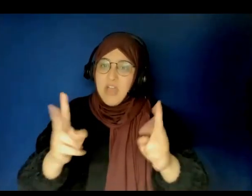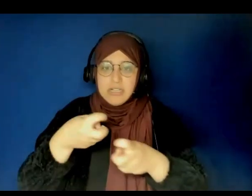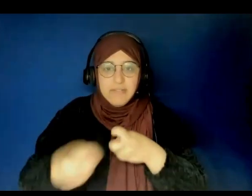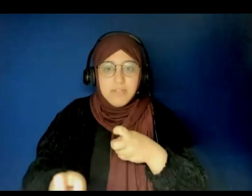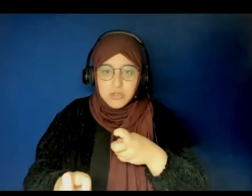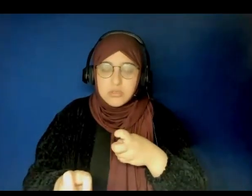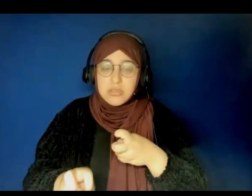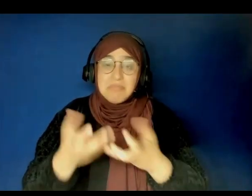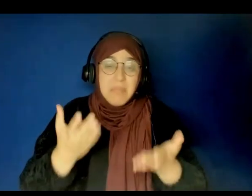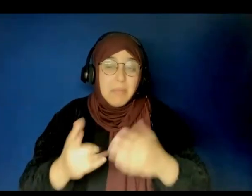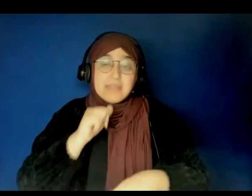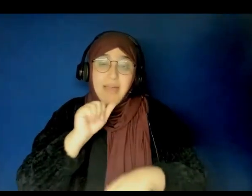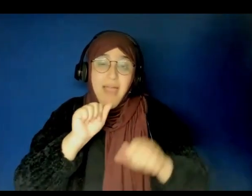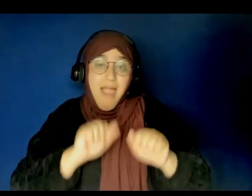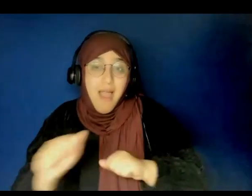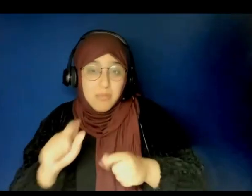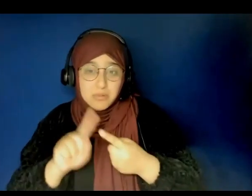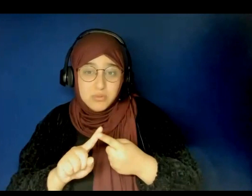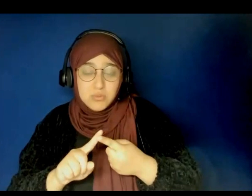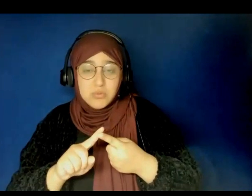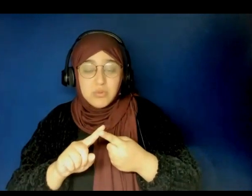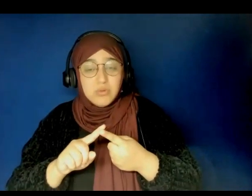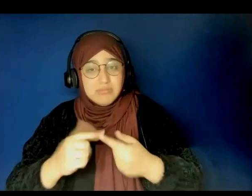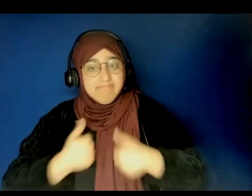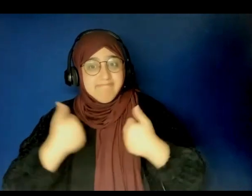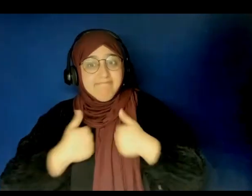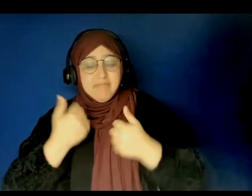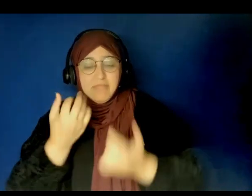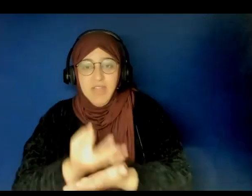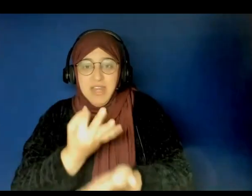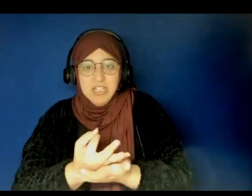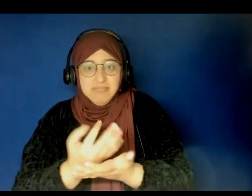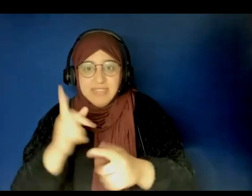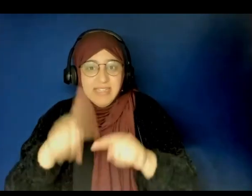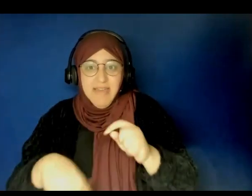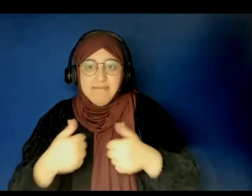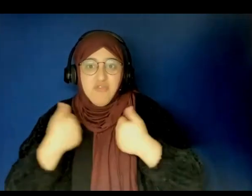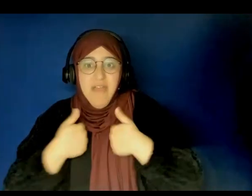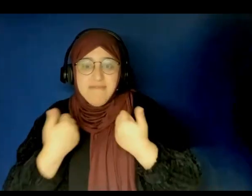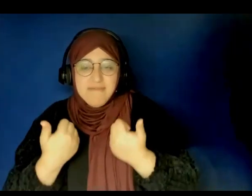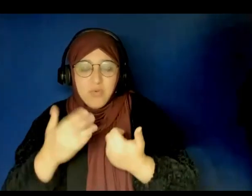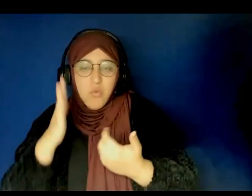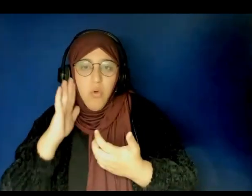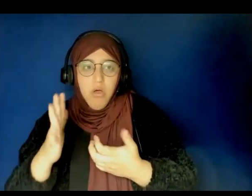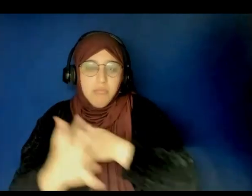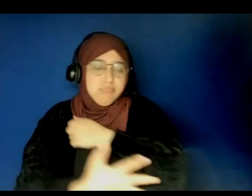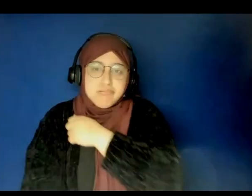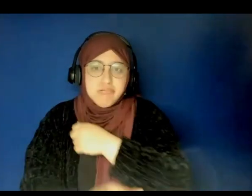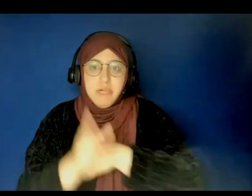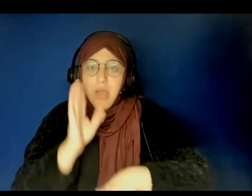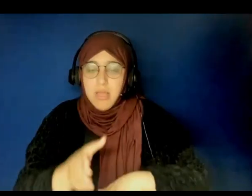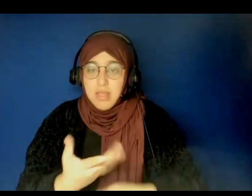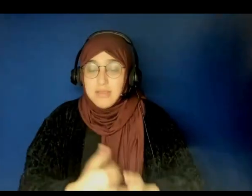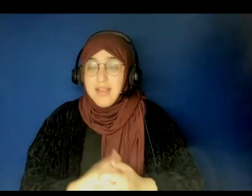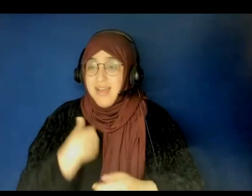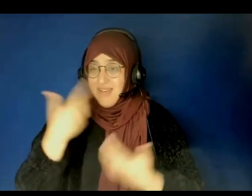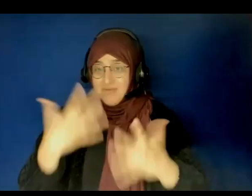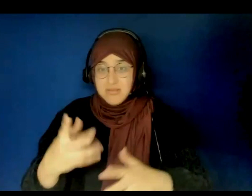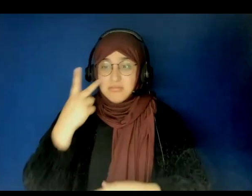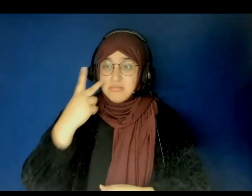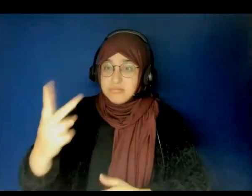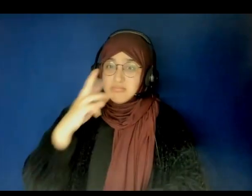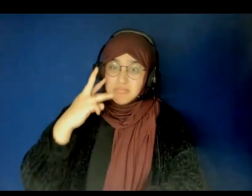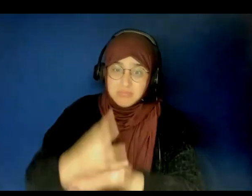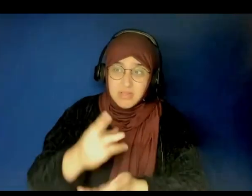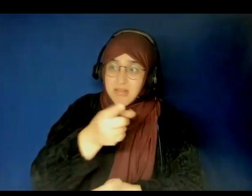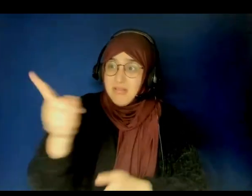able to survive financially. I have seen families, because, let's say, for example, the husband had control of